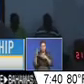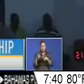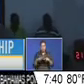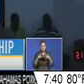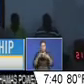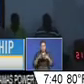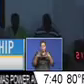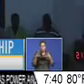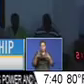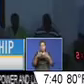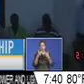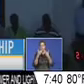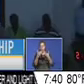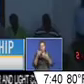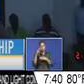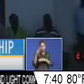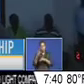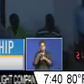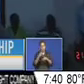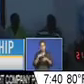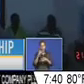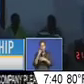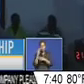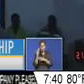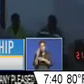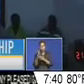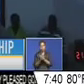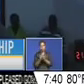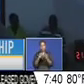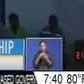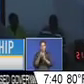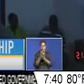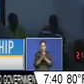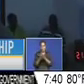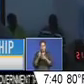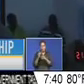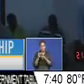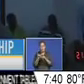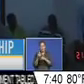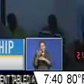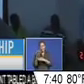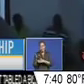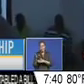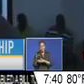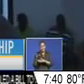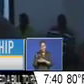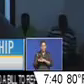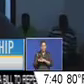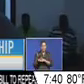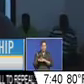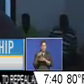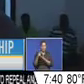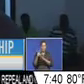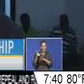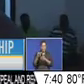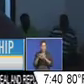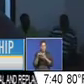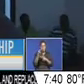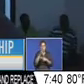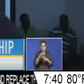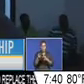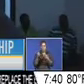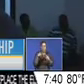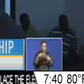thanks and welcome for my home. So the momentum is still there. Beside that hurricane, the hurricane has came and it is gone, and now